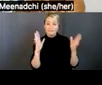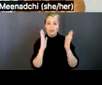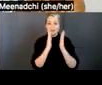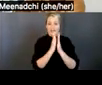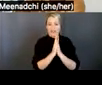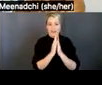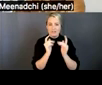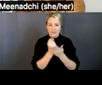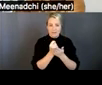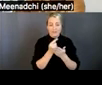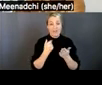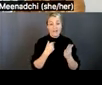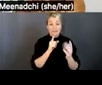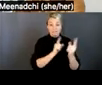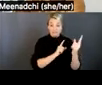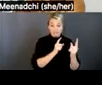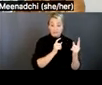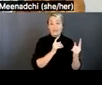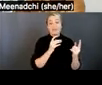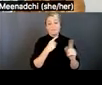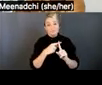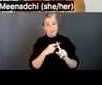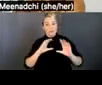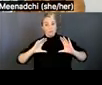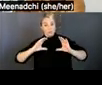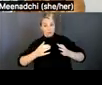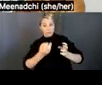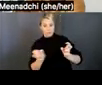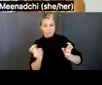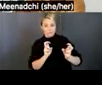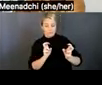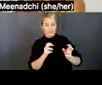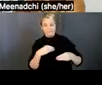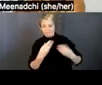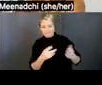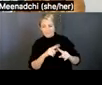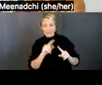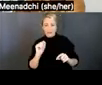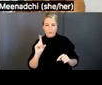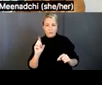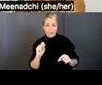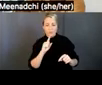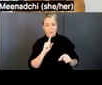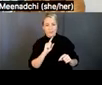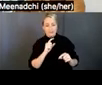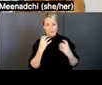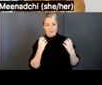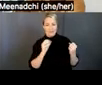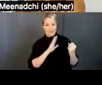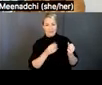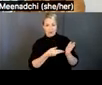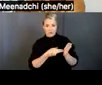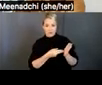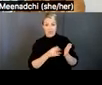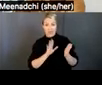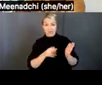individual and group practices which equip participants with tools to articulate their truth and to release ancestral trauma which was